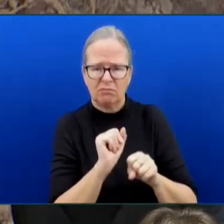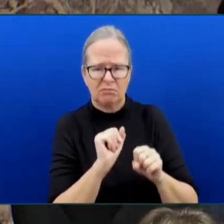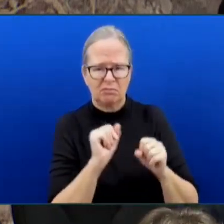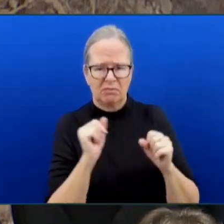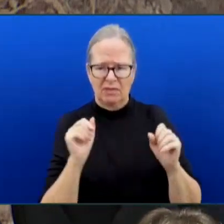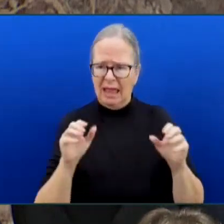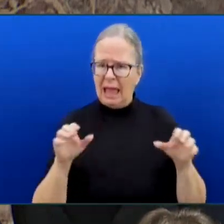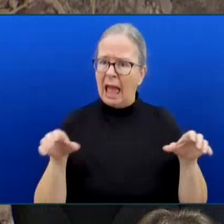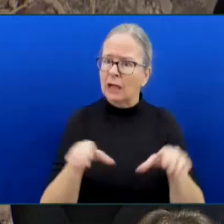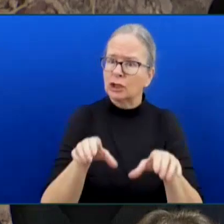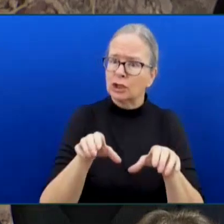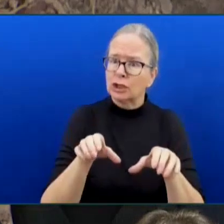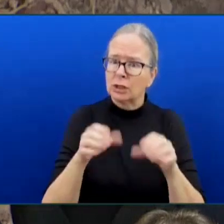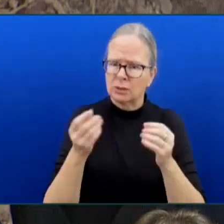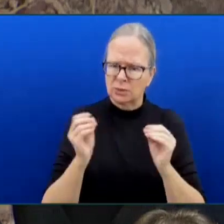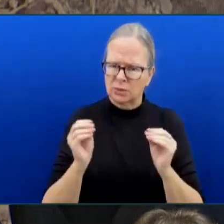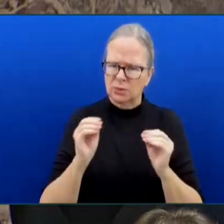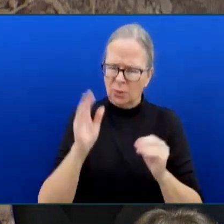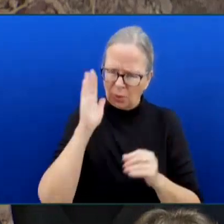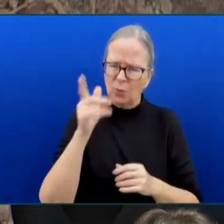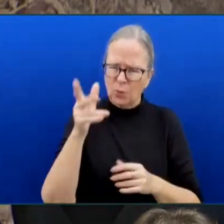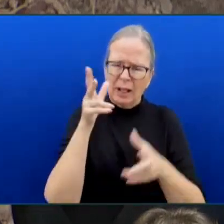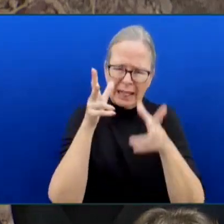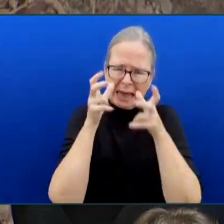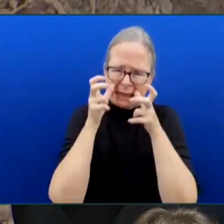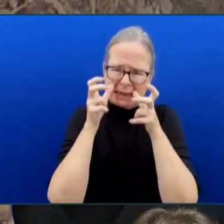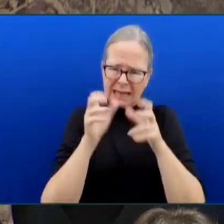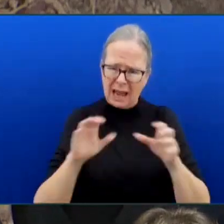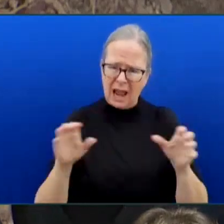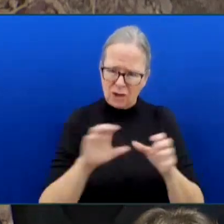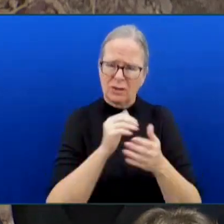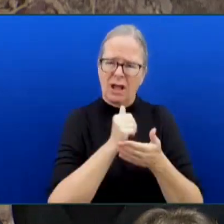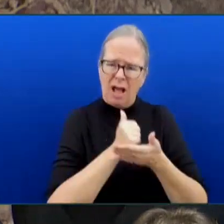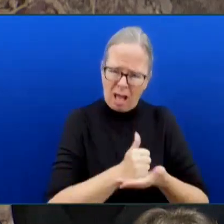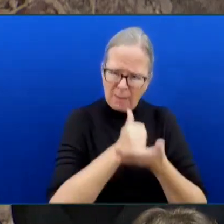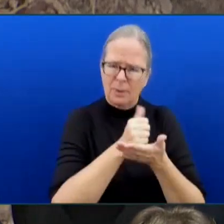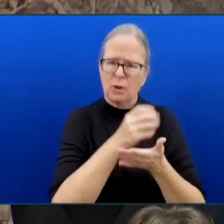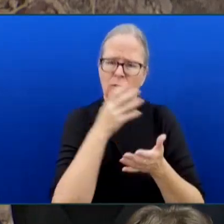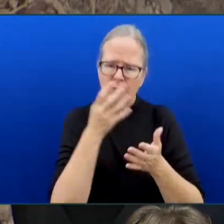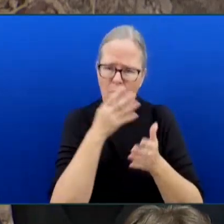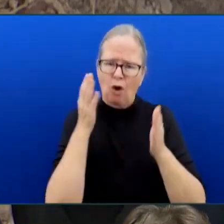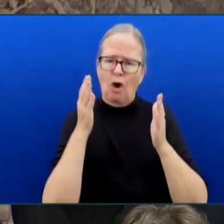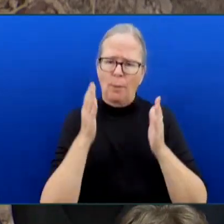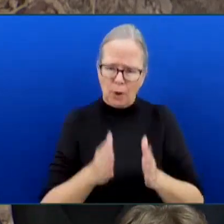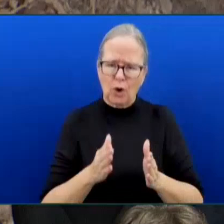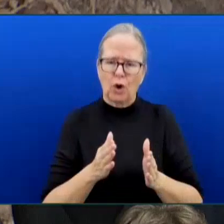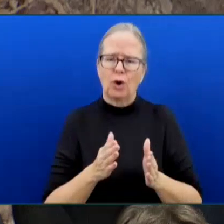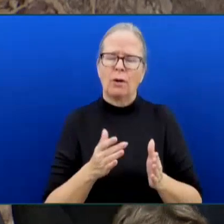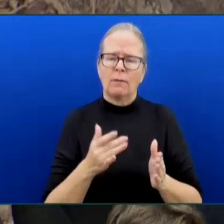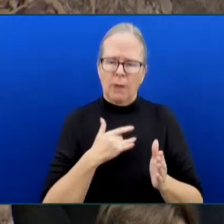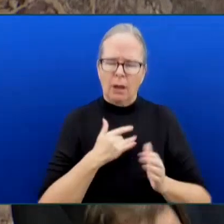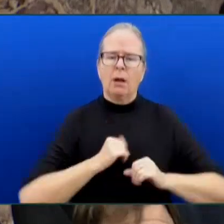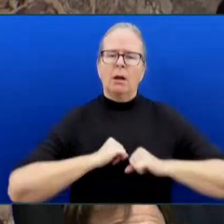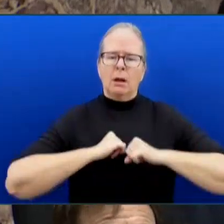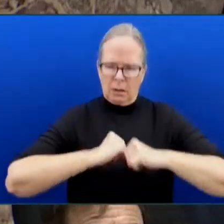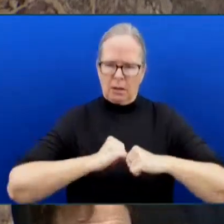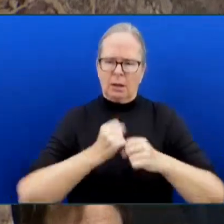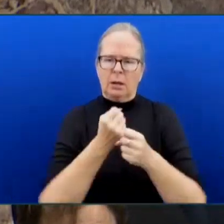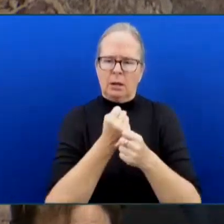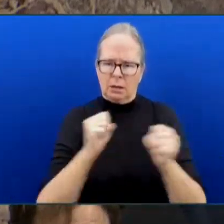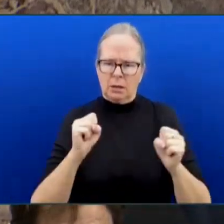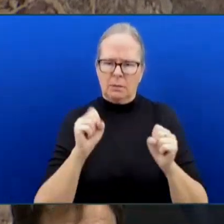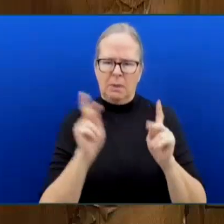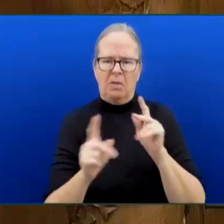action, explain, up to the promise and enhance trespass protections for our farms in British Columbia?